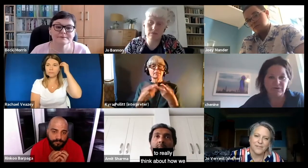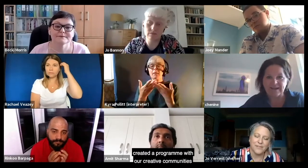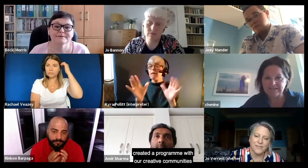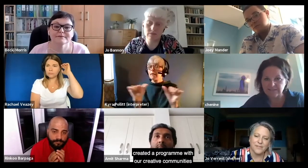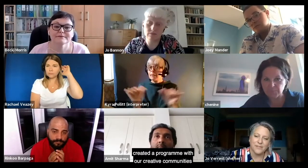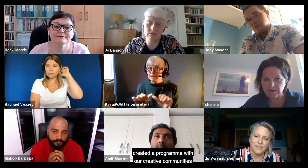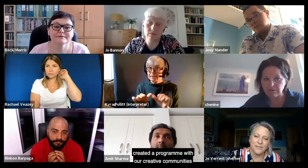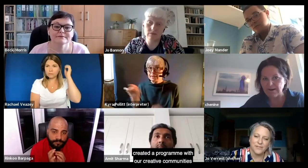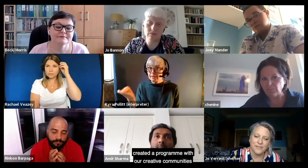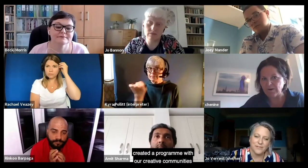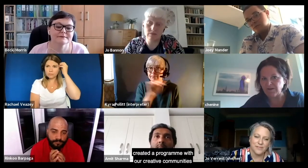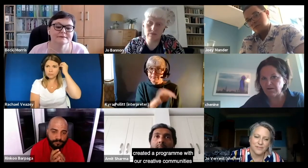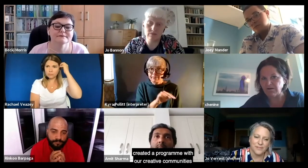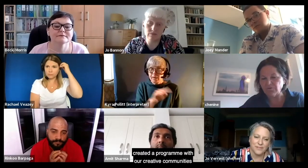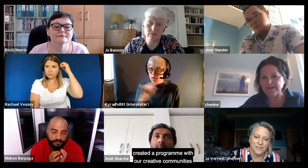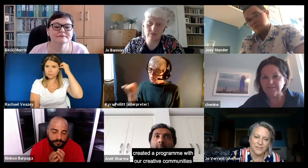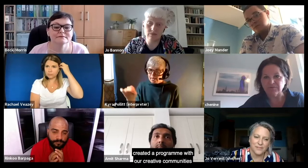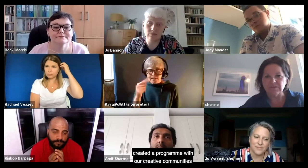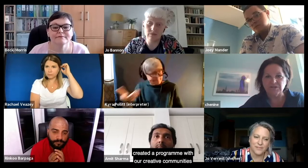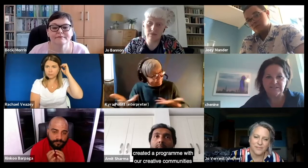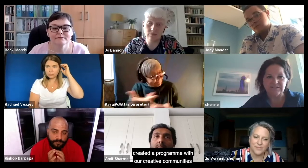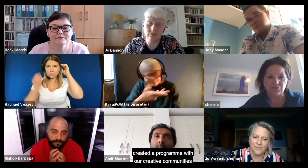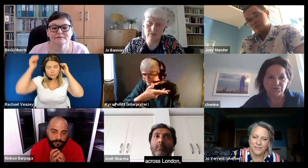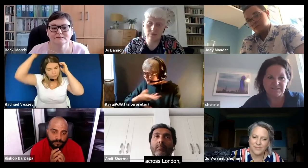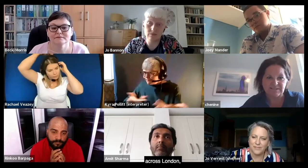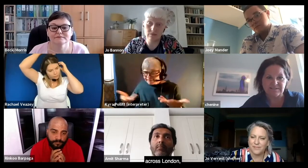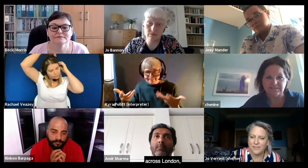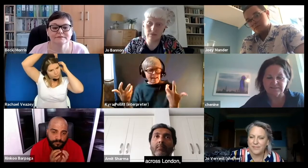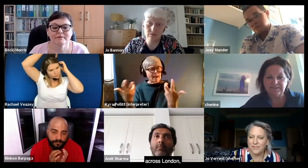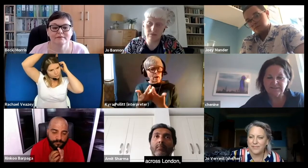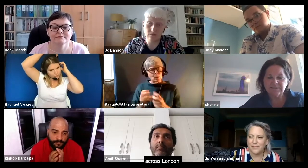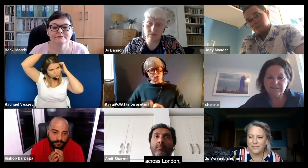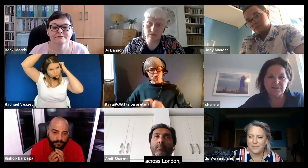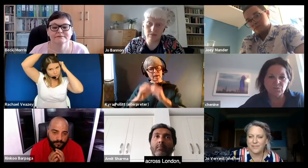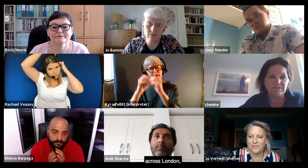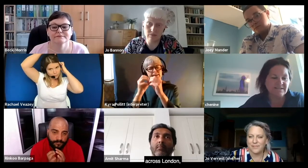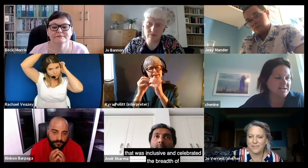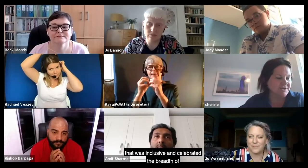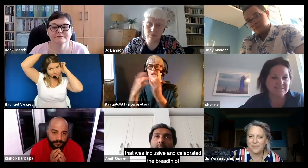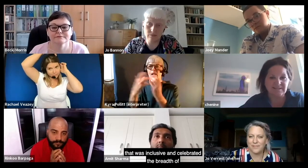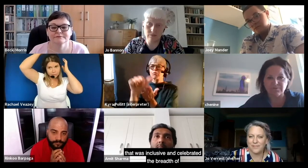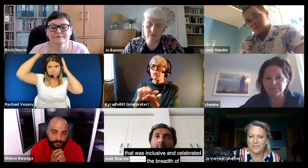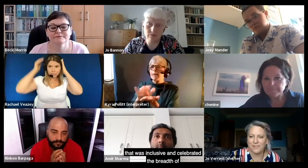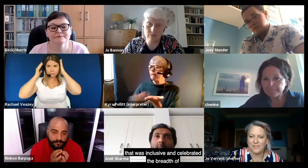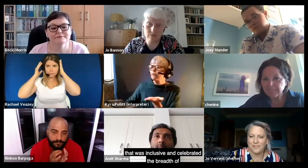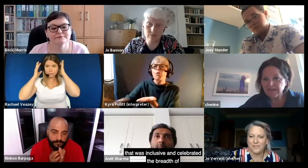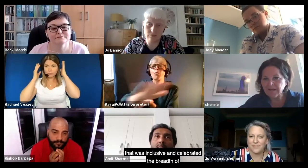we created a program with our creative communities across London that was